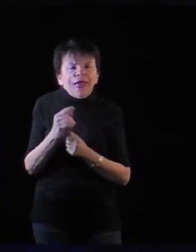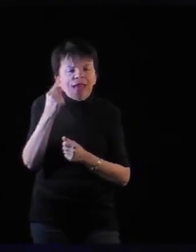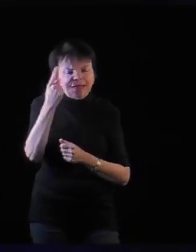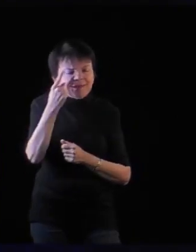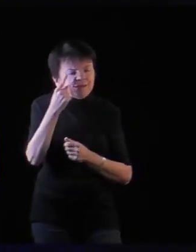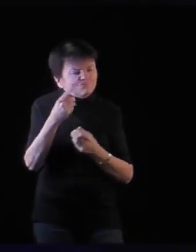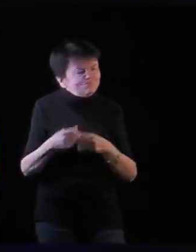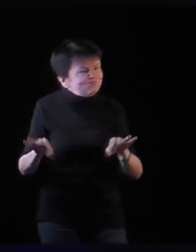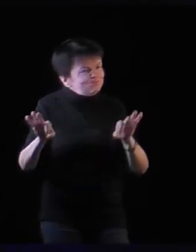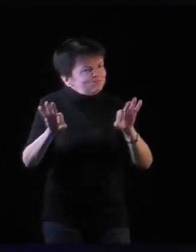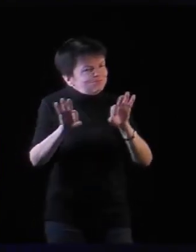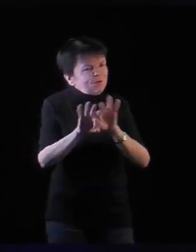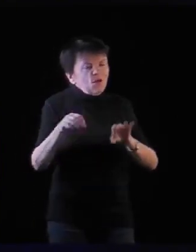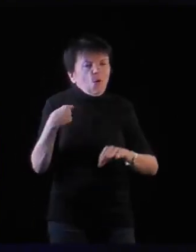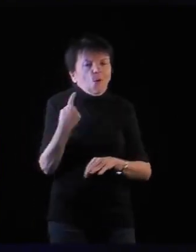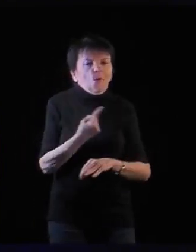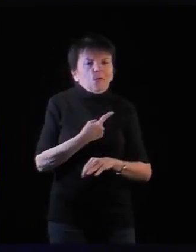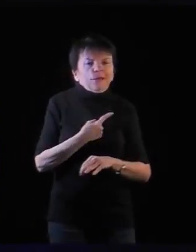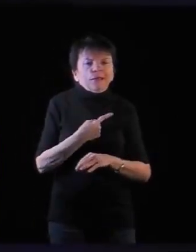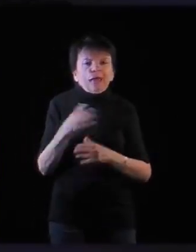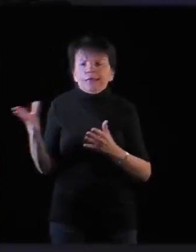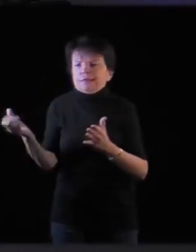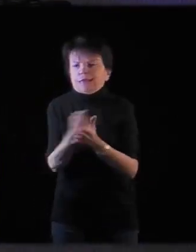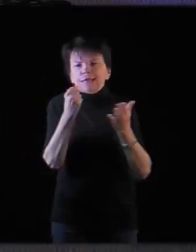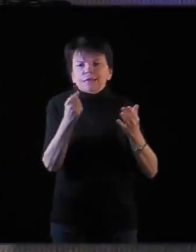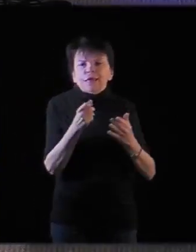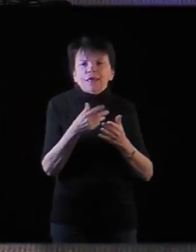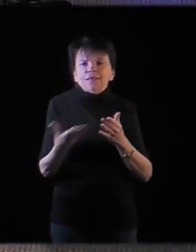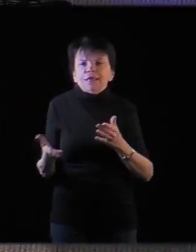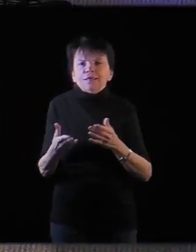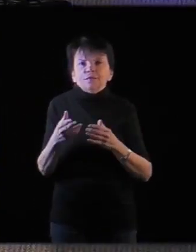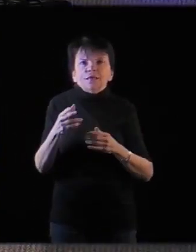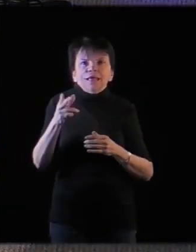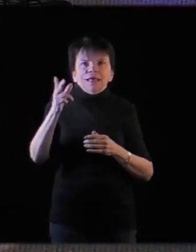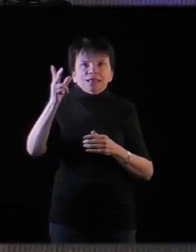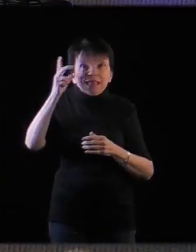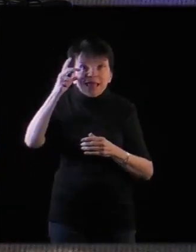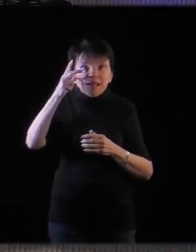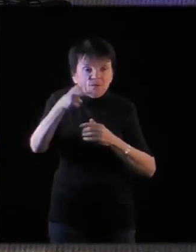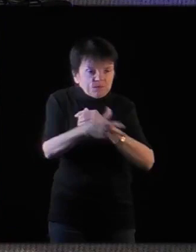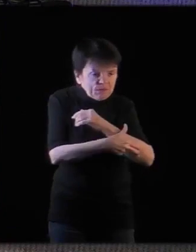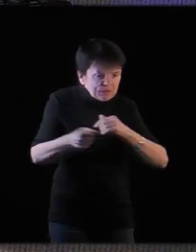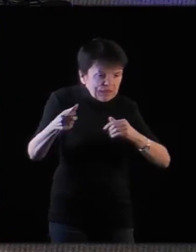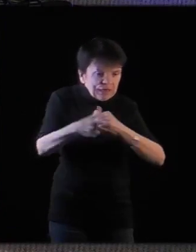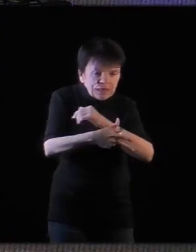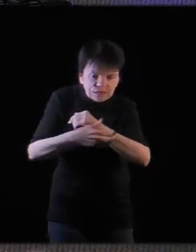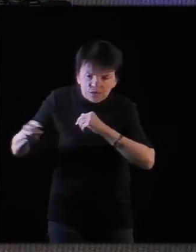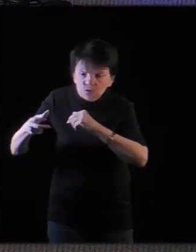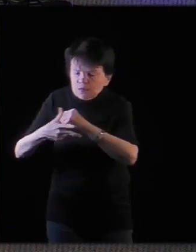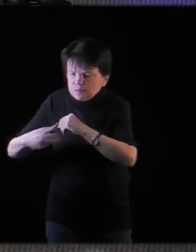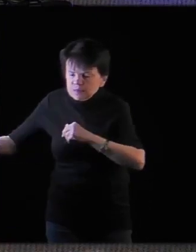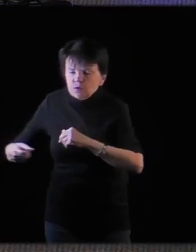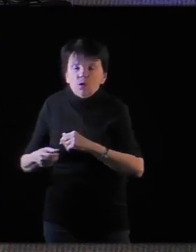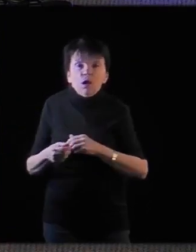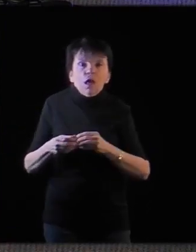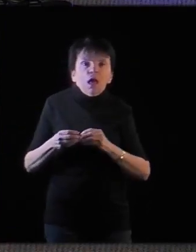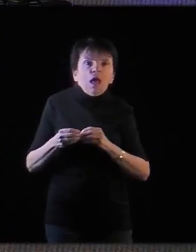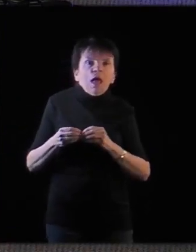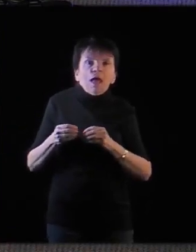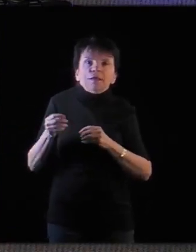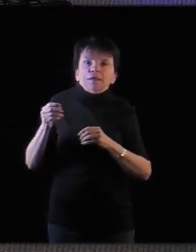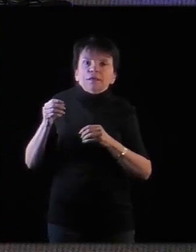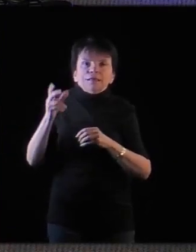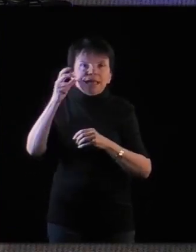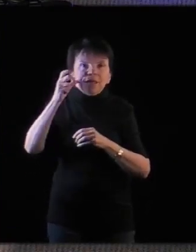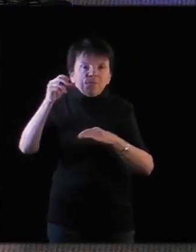we take things back. Where the enemy has maybe advanced some territory, maybe in your life, maybe